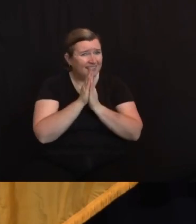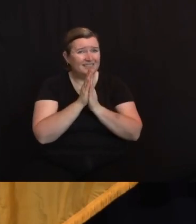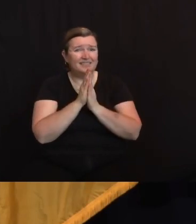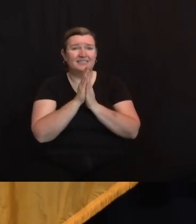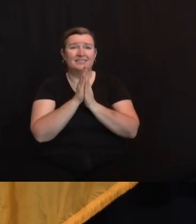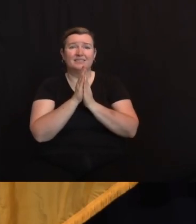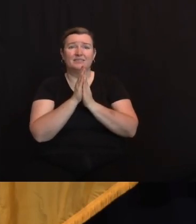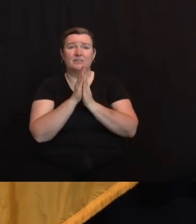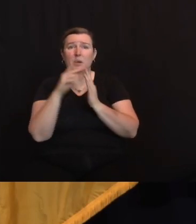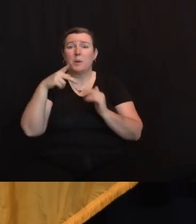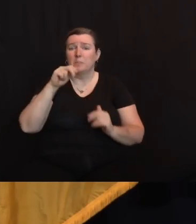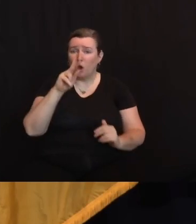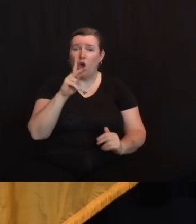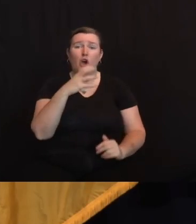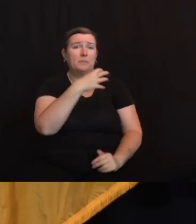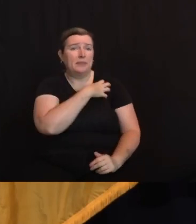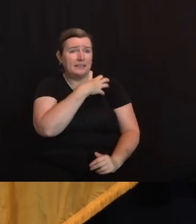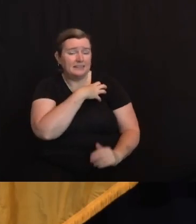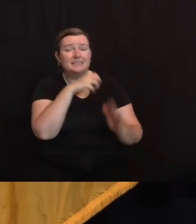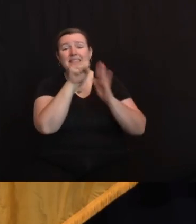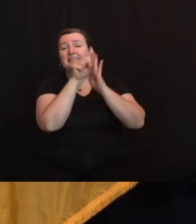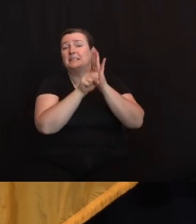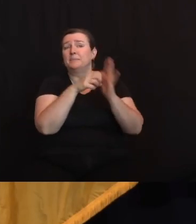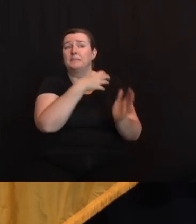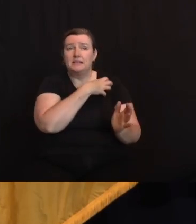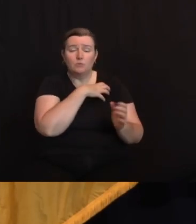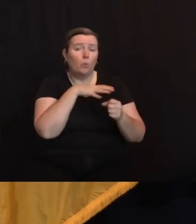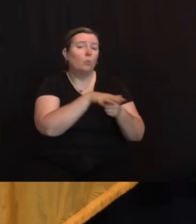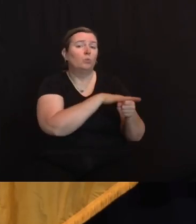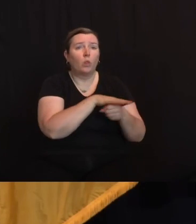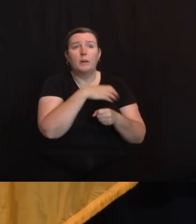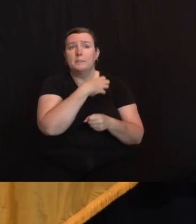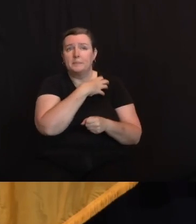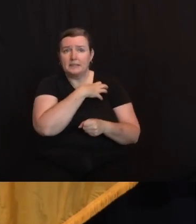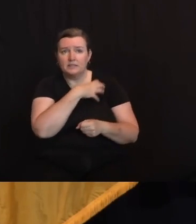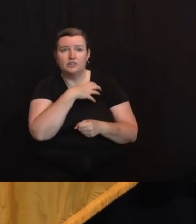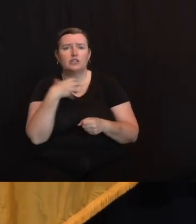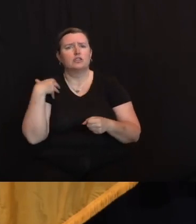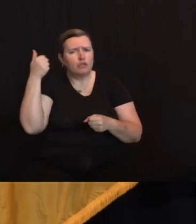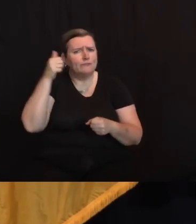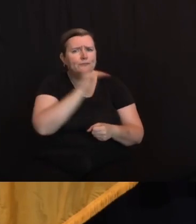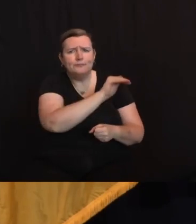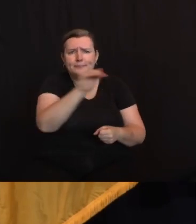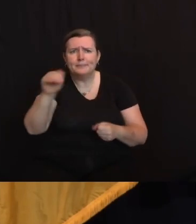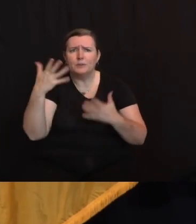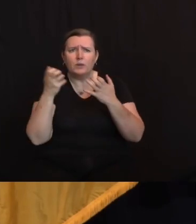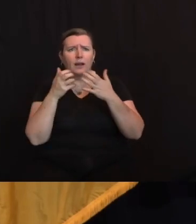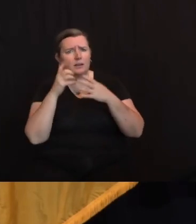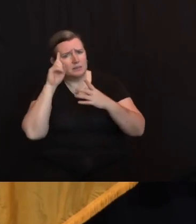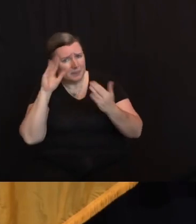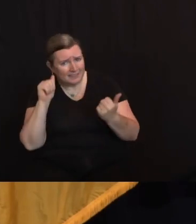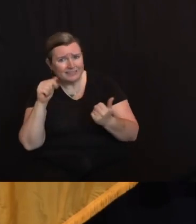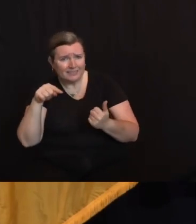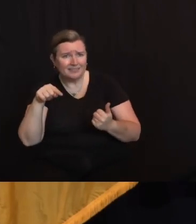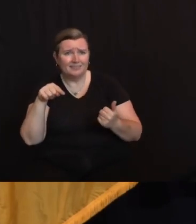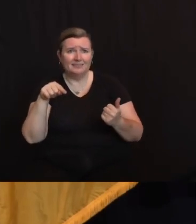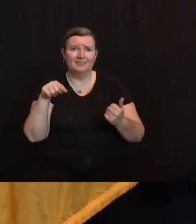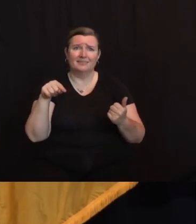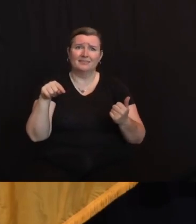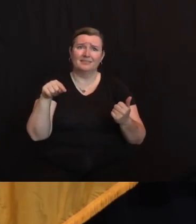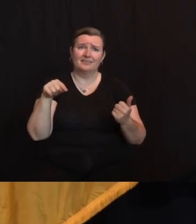police and local authorities and county sheriffs, we expect folks to be